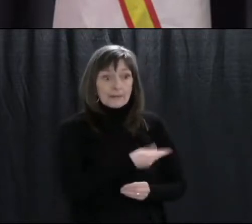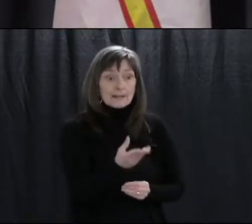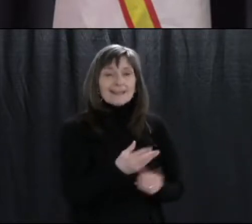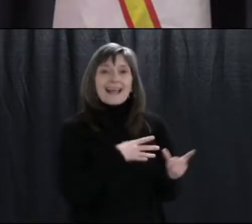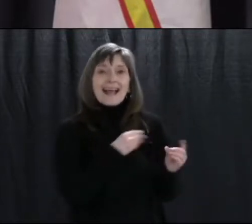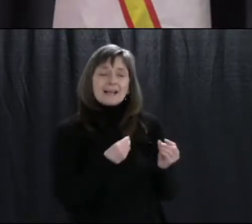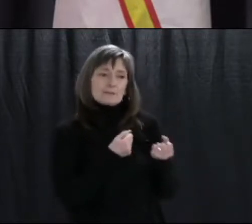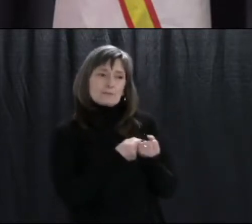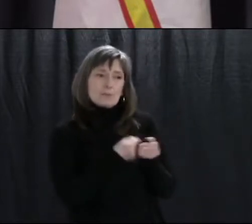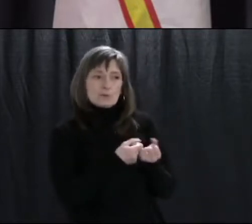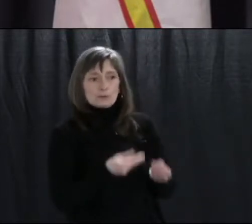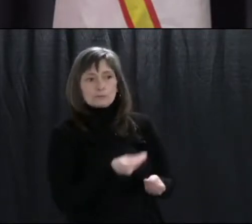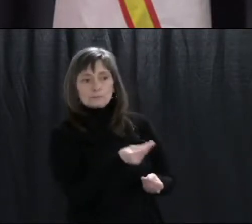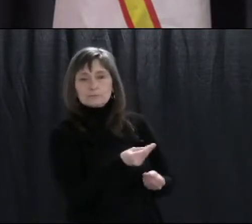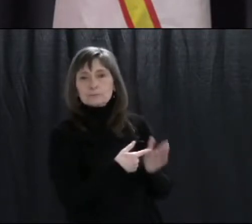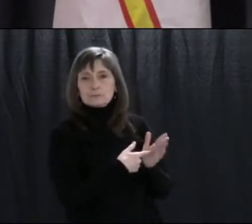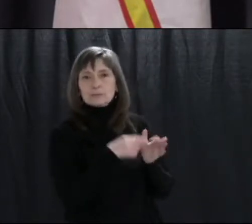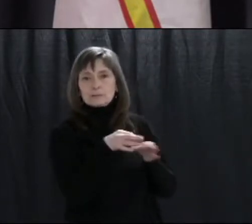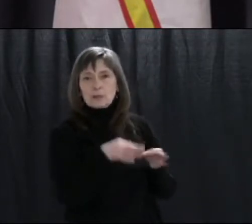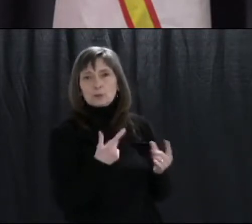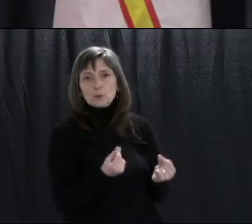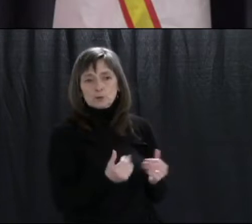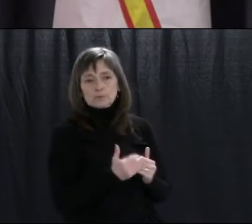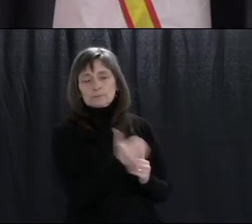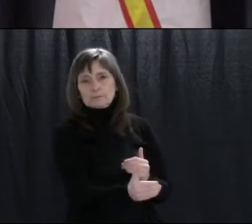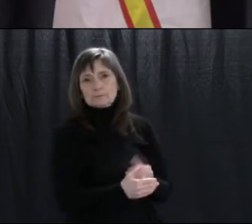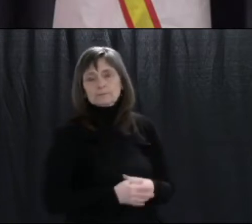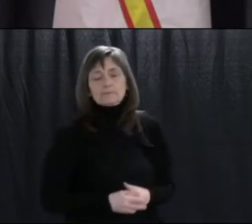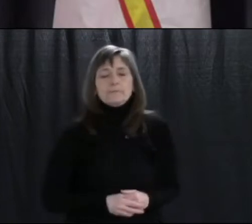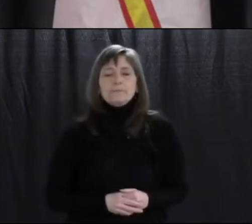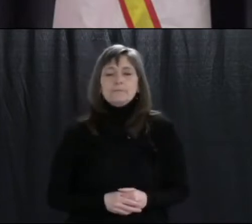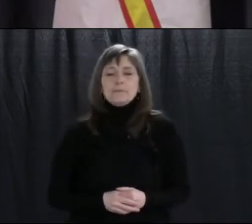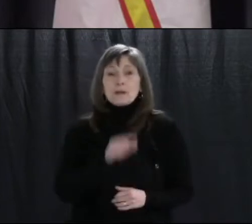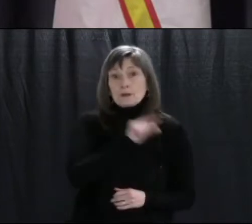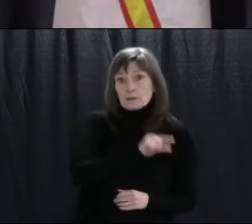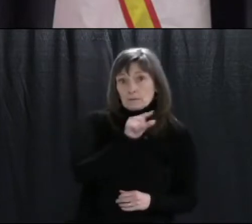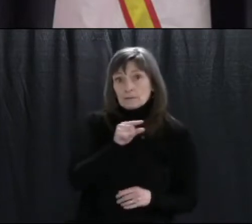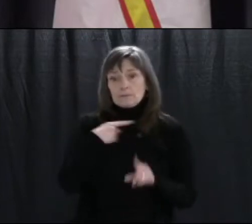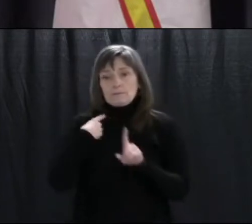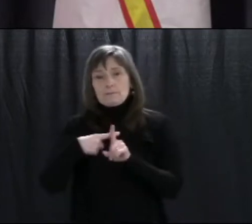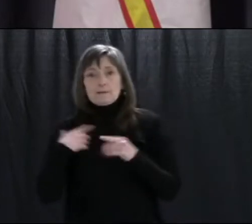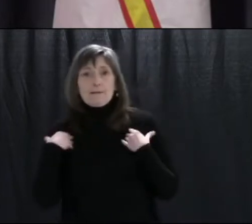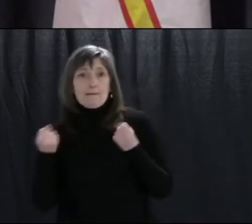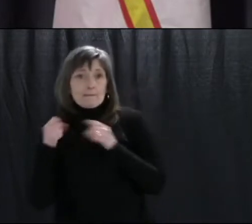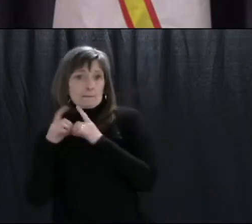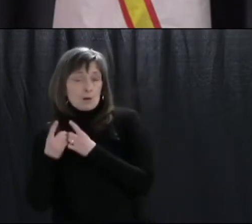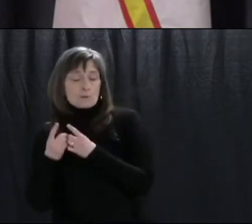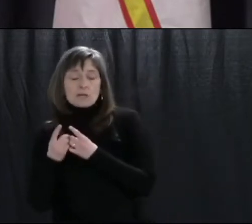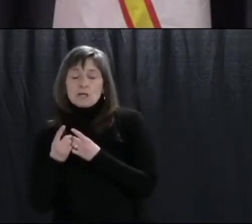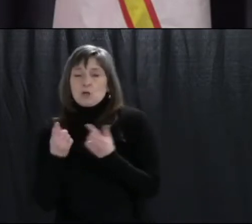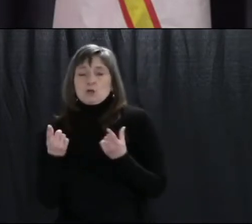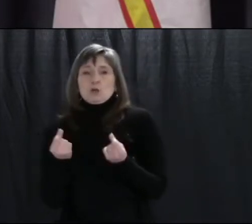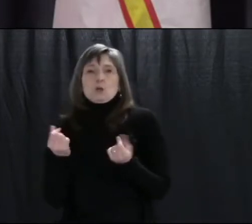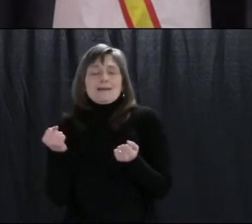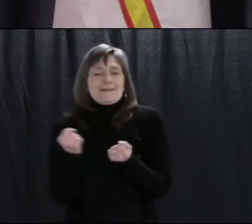our province. Our government, along with our health officials, will take every measure that is